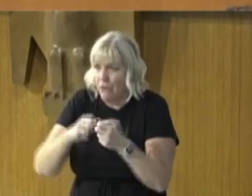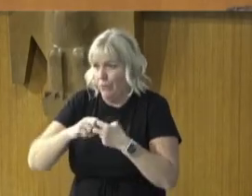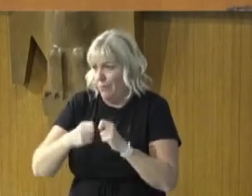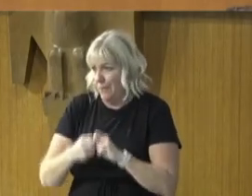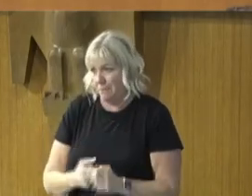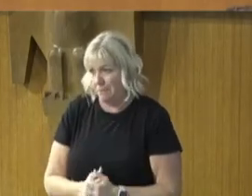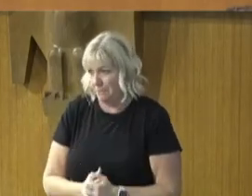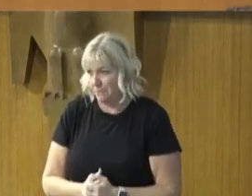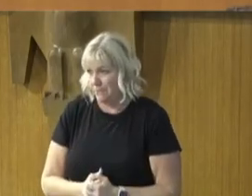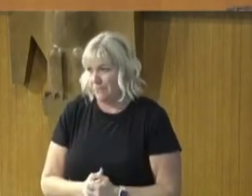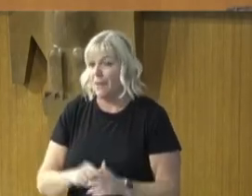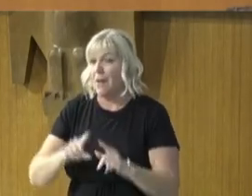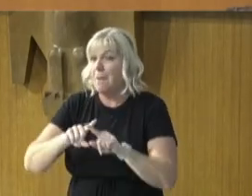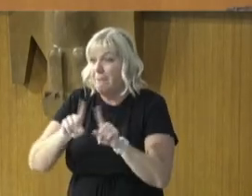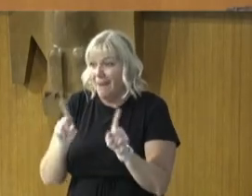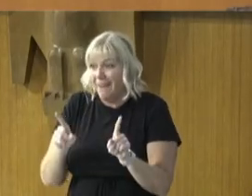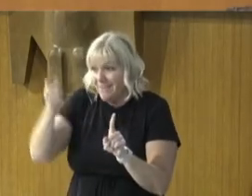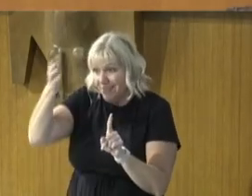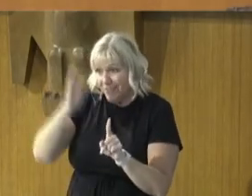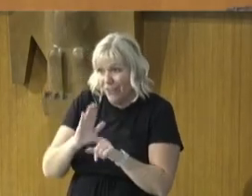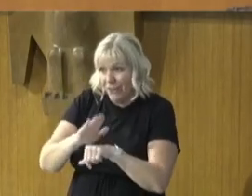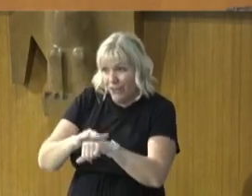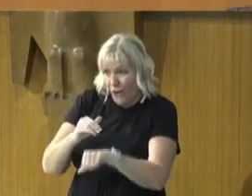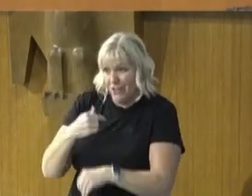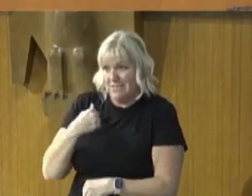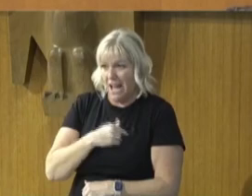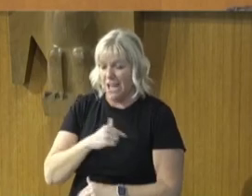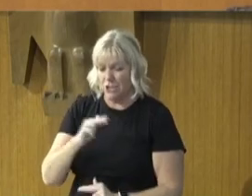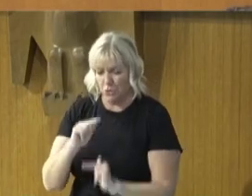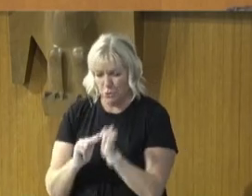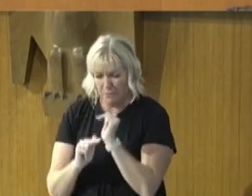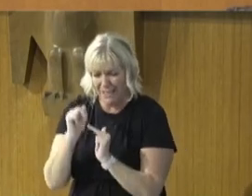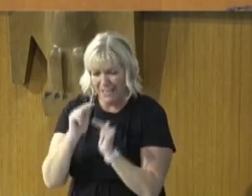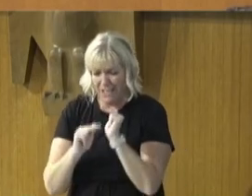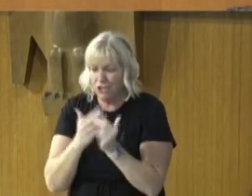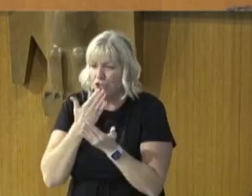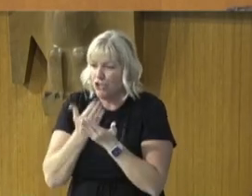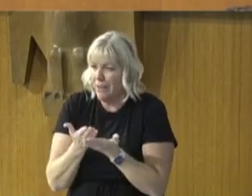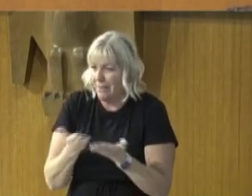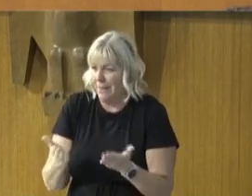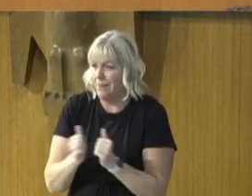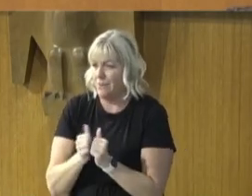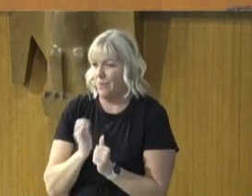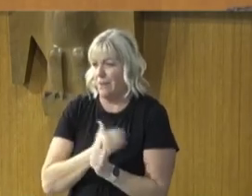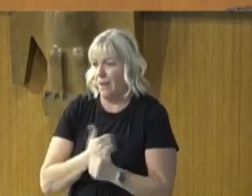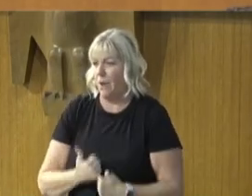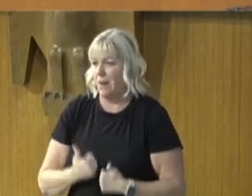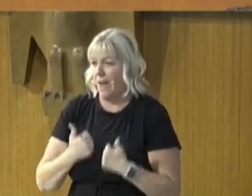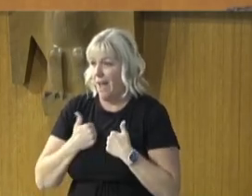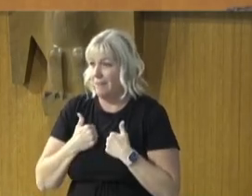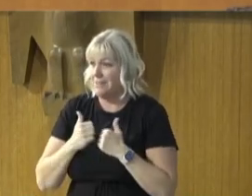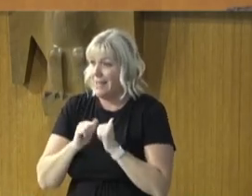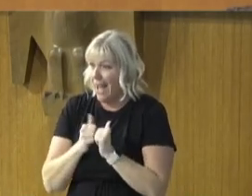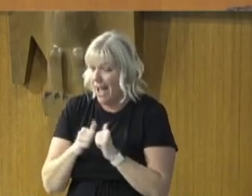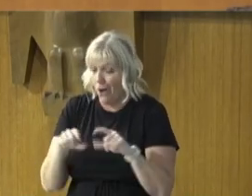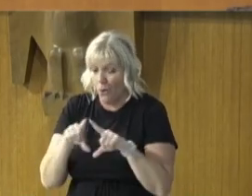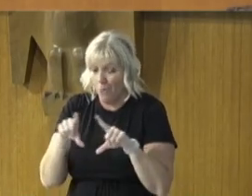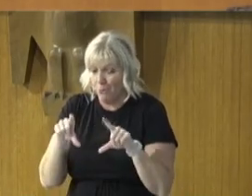But we are called to build good things with our lives, brick by brick,